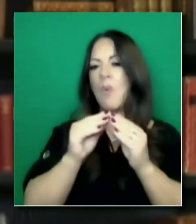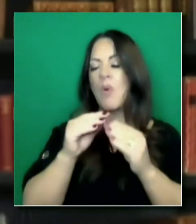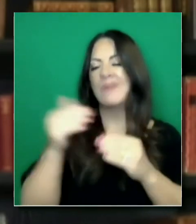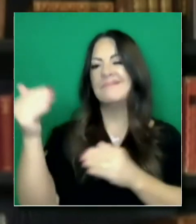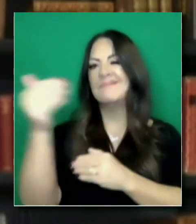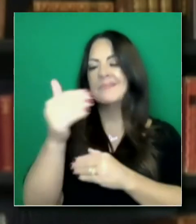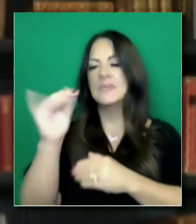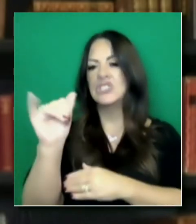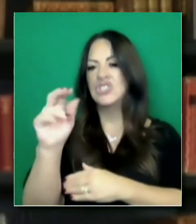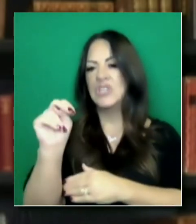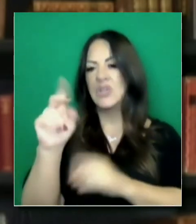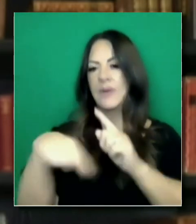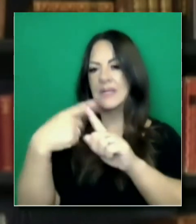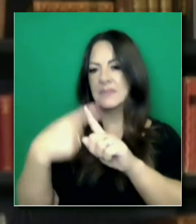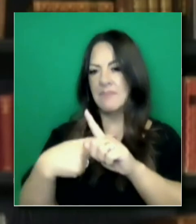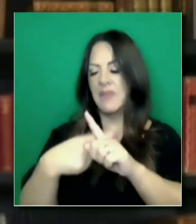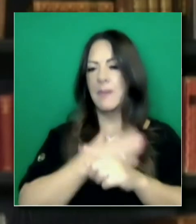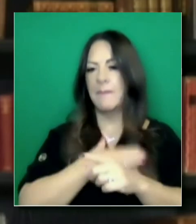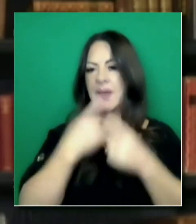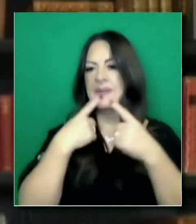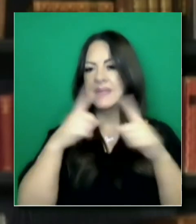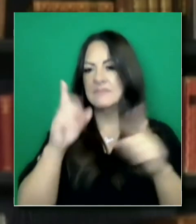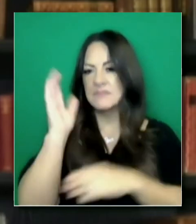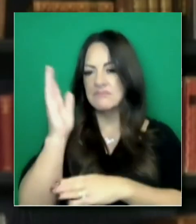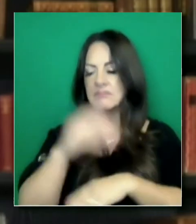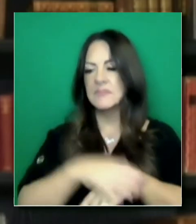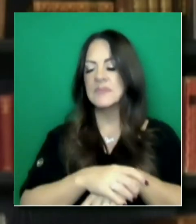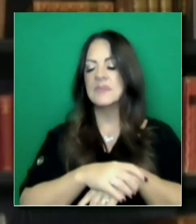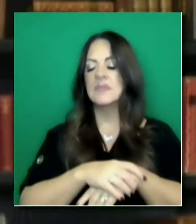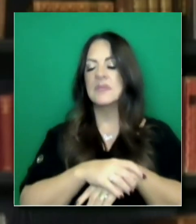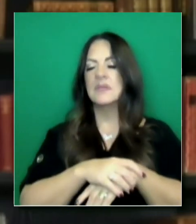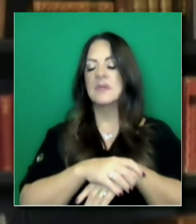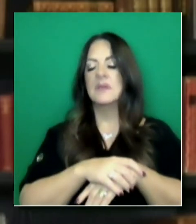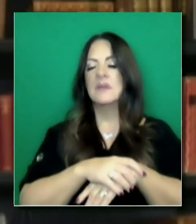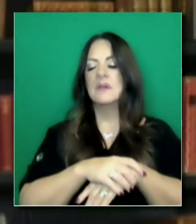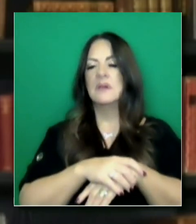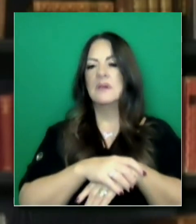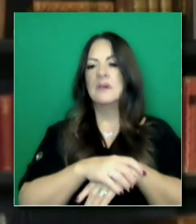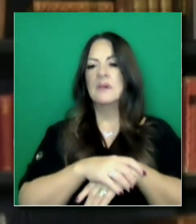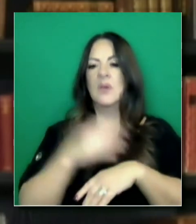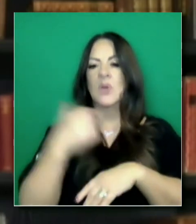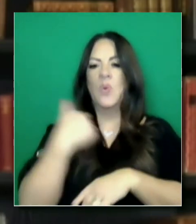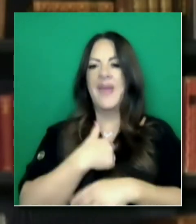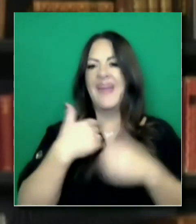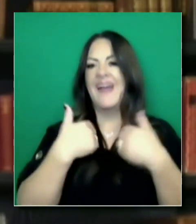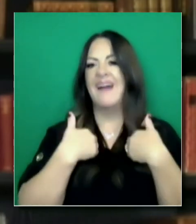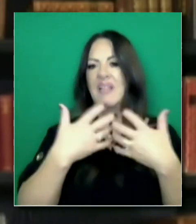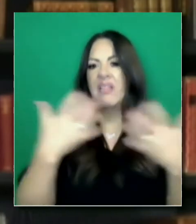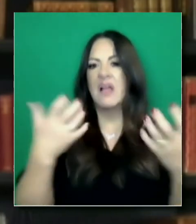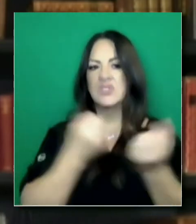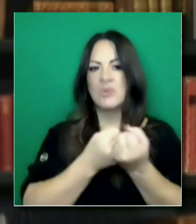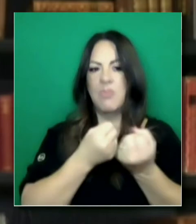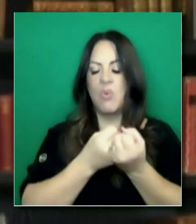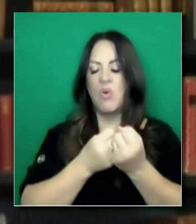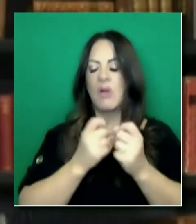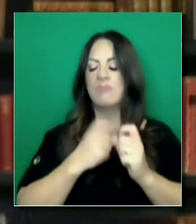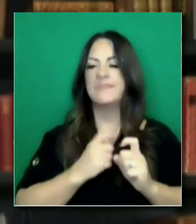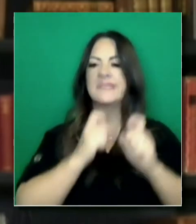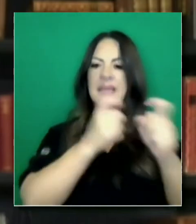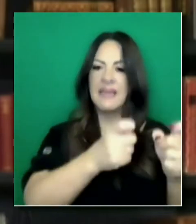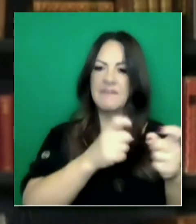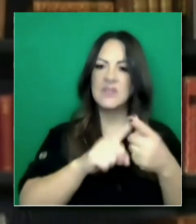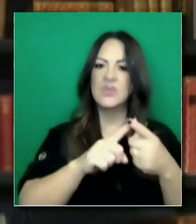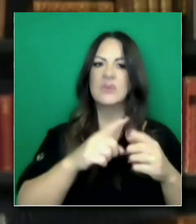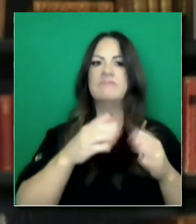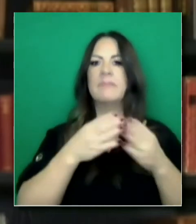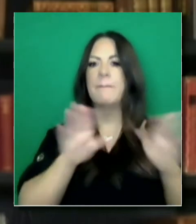spelled out in this new COVID relief package. That includes, by the way, substantial support for public education across the